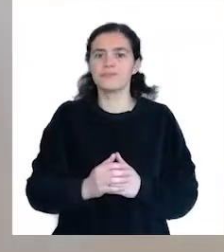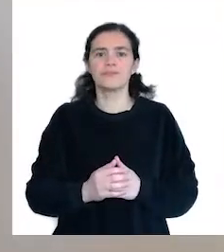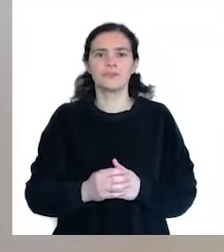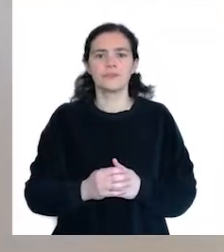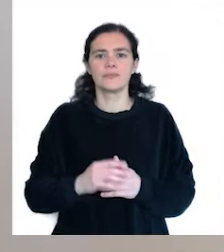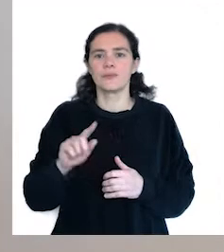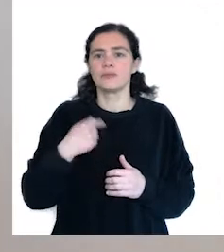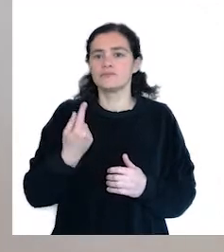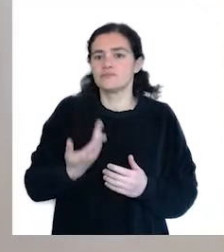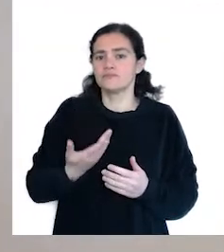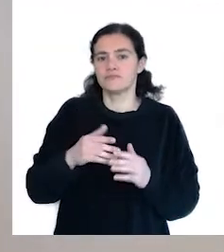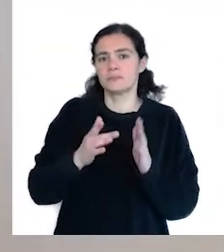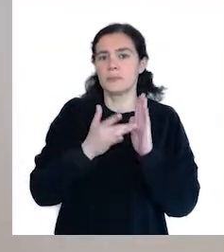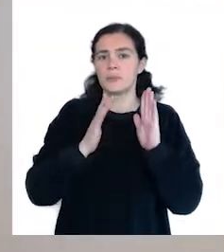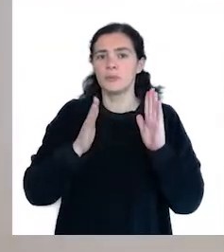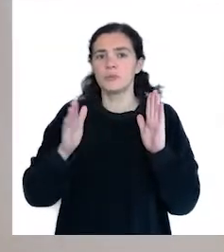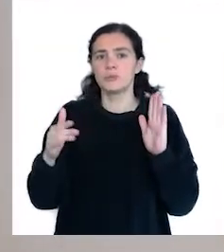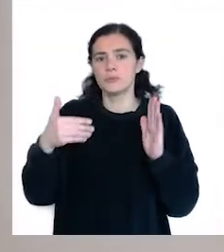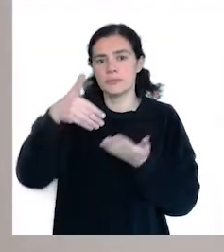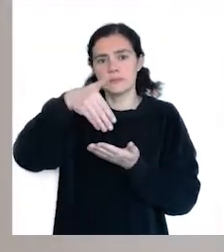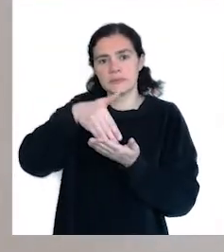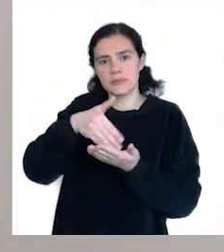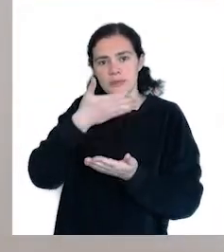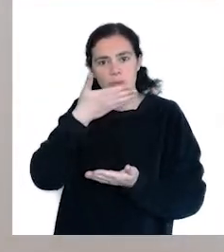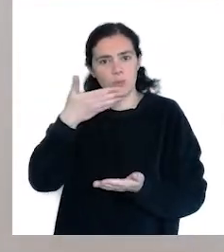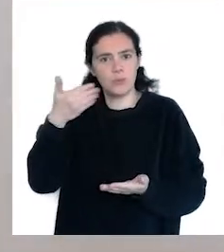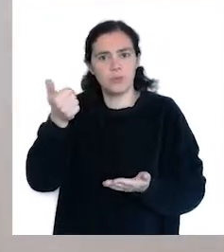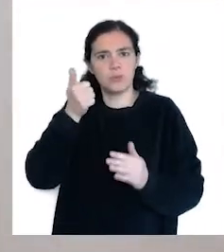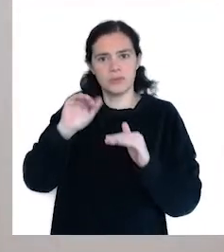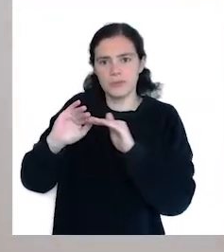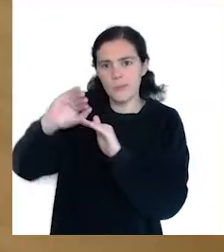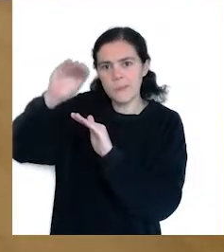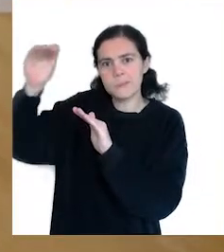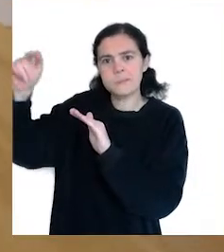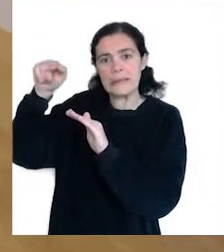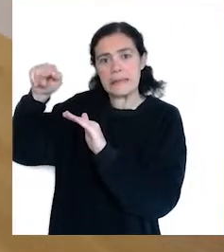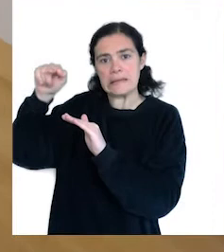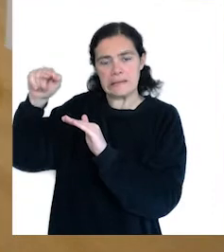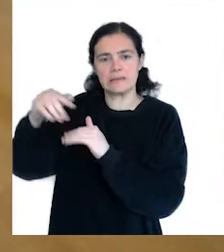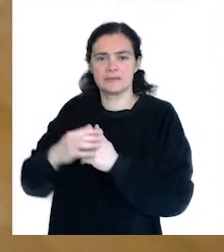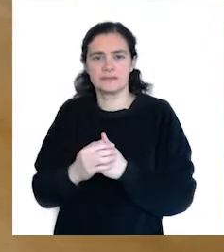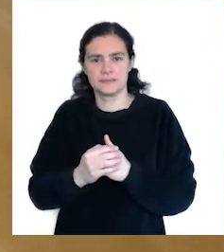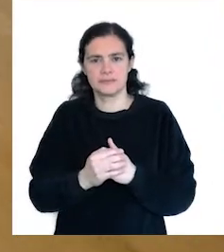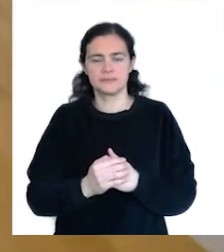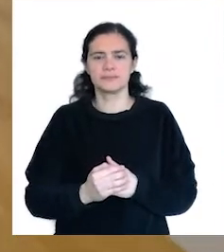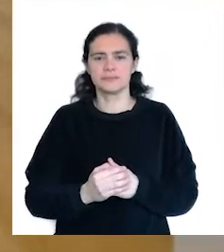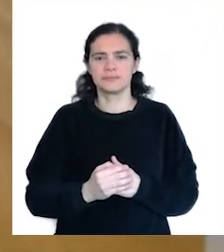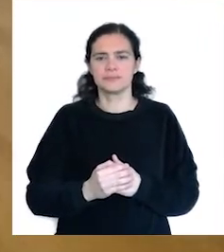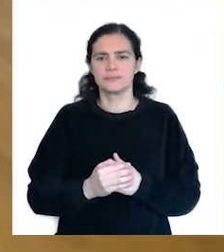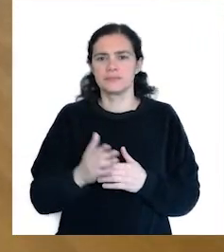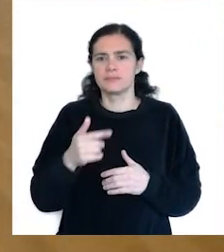So here we are in the mezzanine of the marvelous